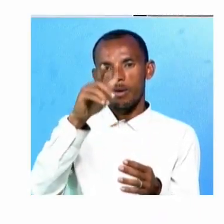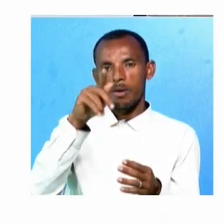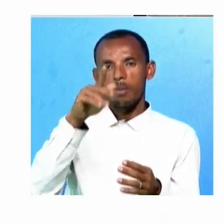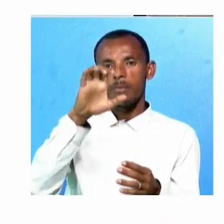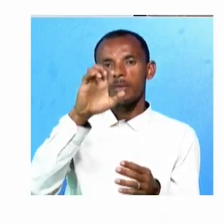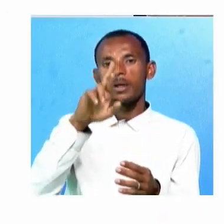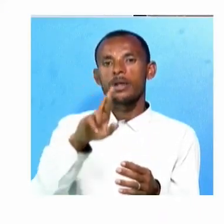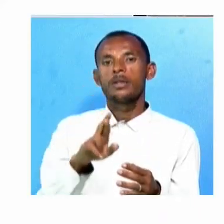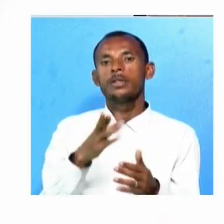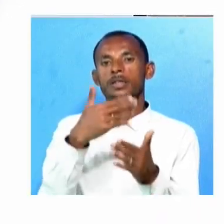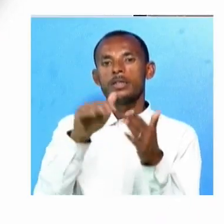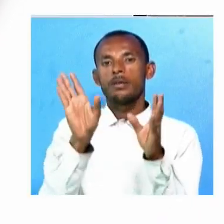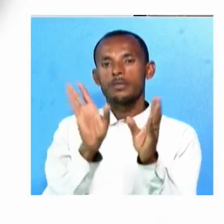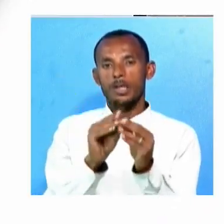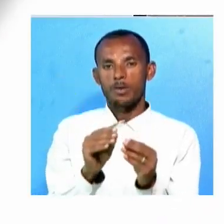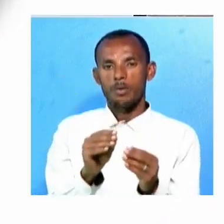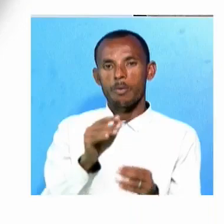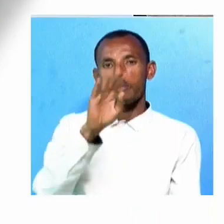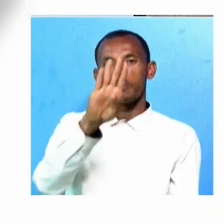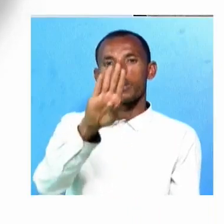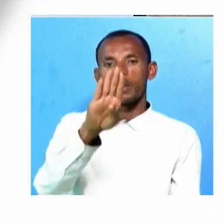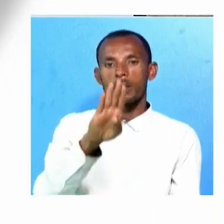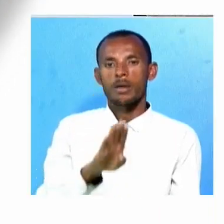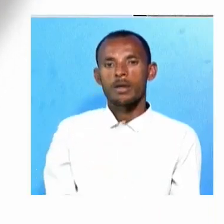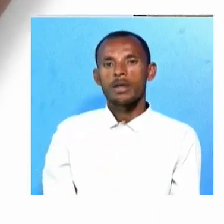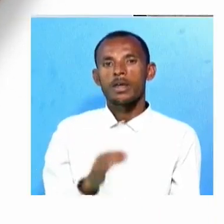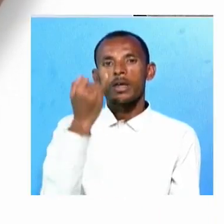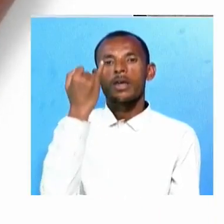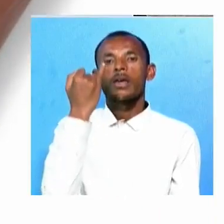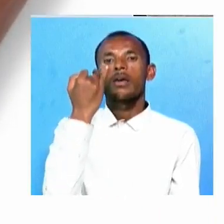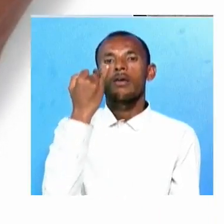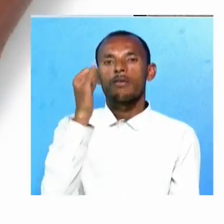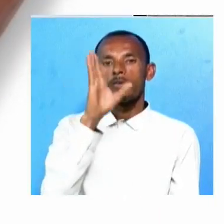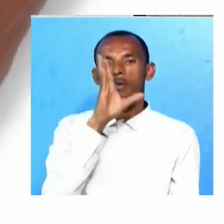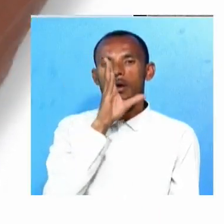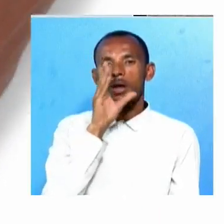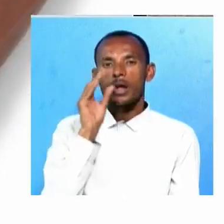subset of B if and